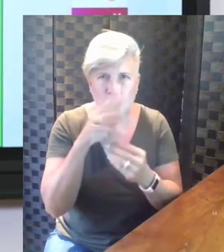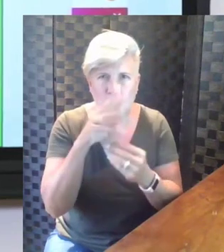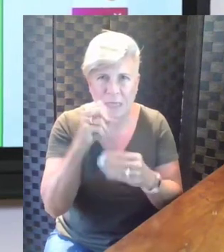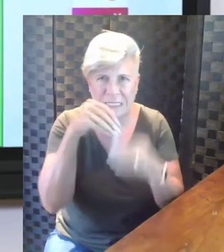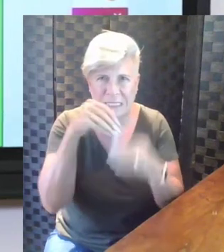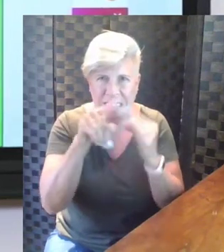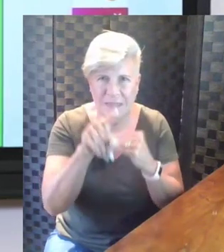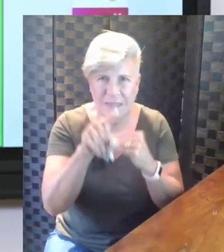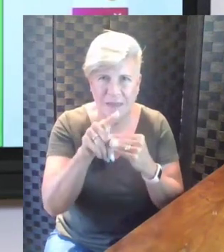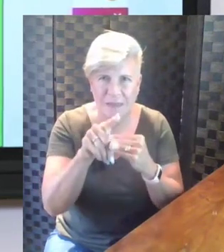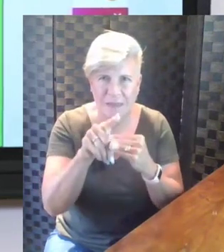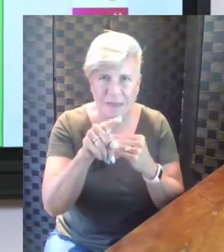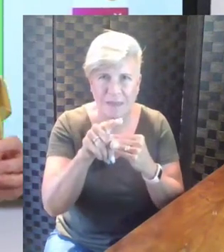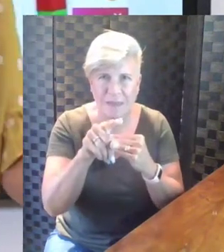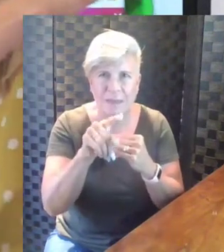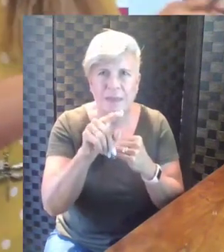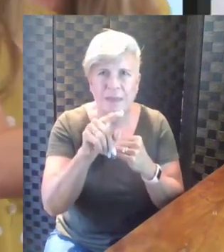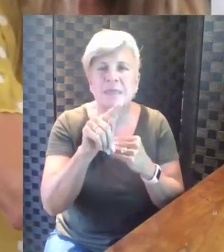ones were inside of here?